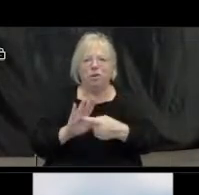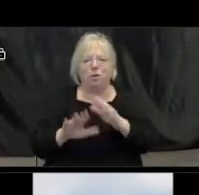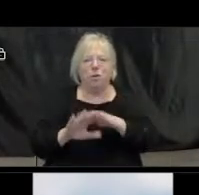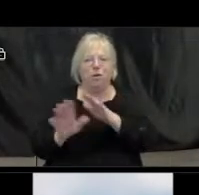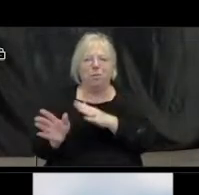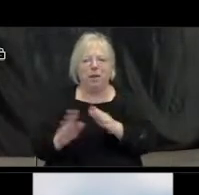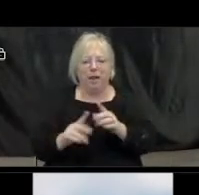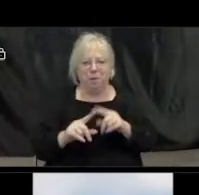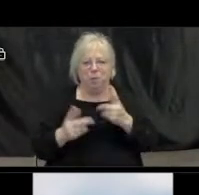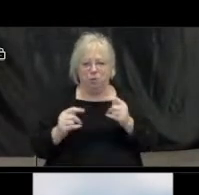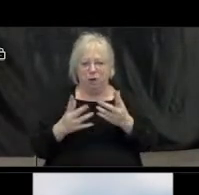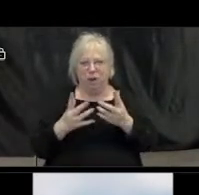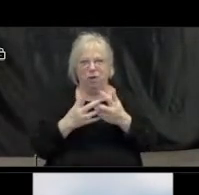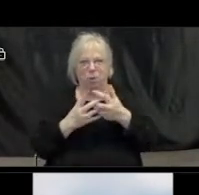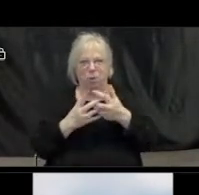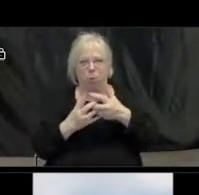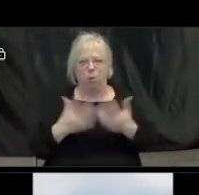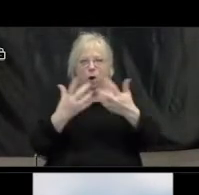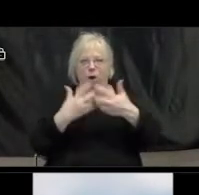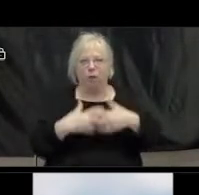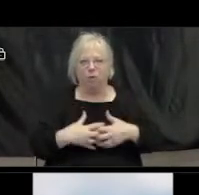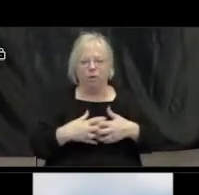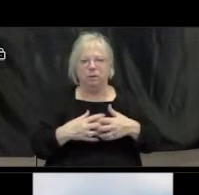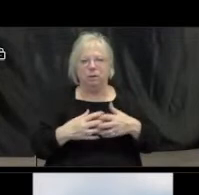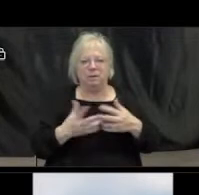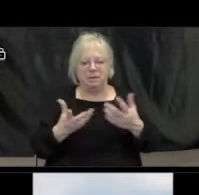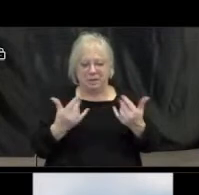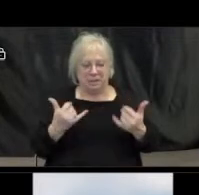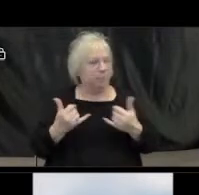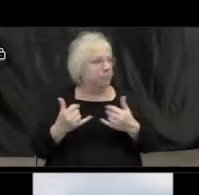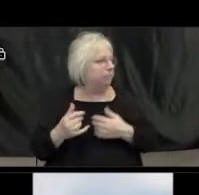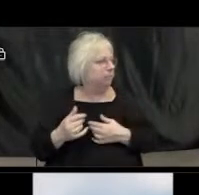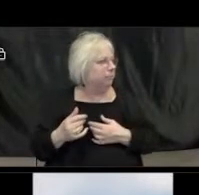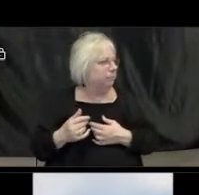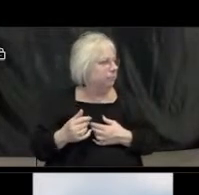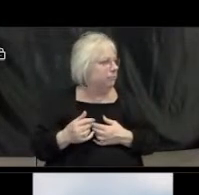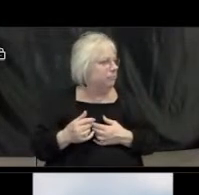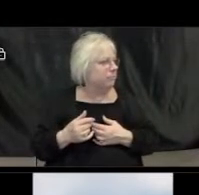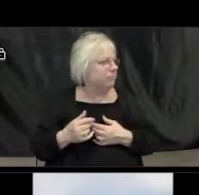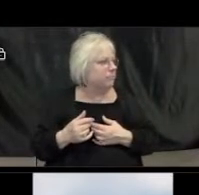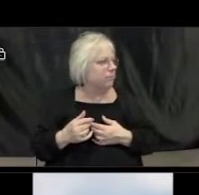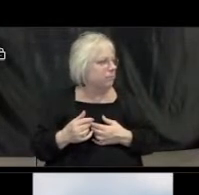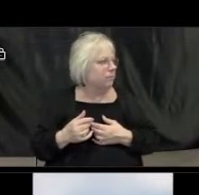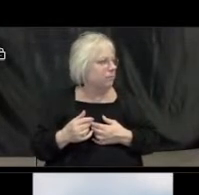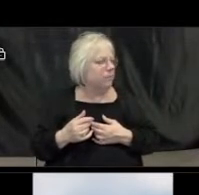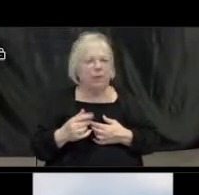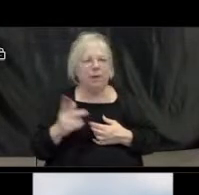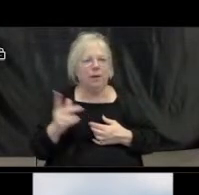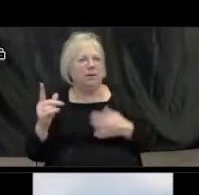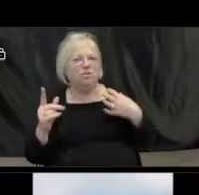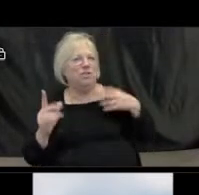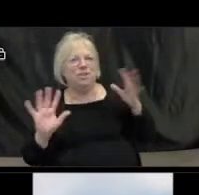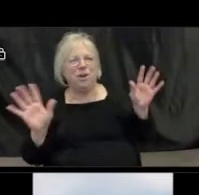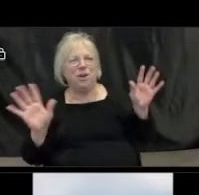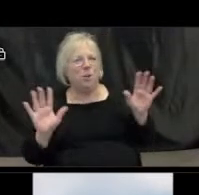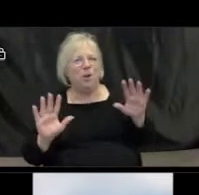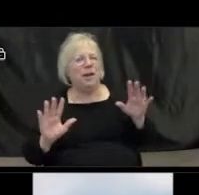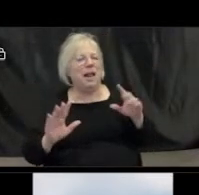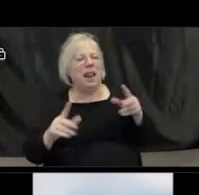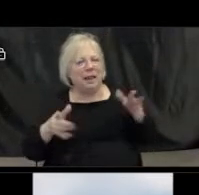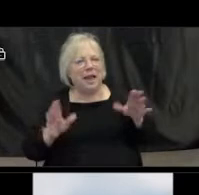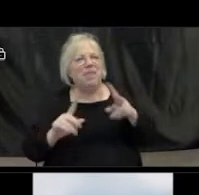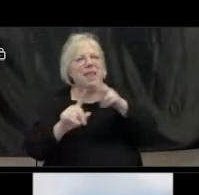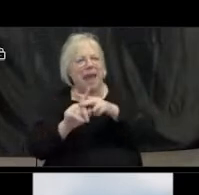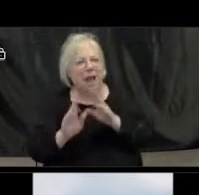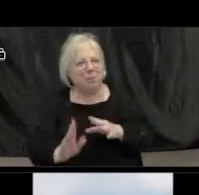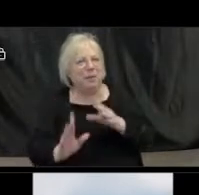to work through it right now. We knew nothing about this. Please let the applicant speak.